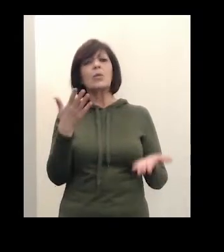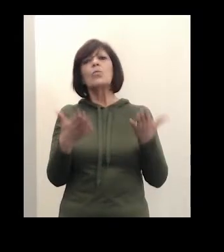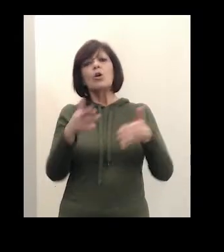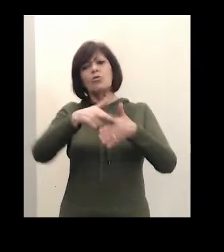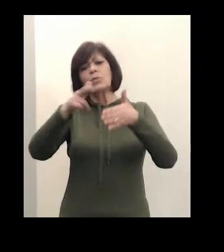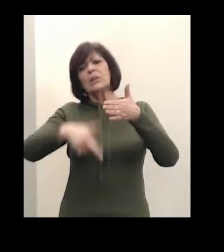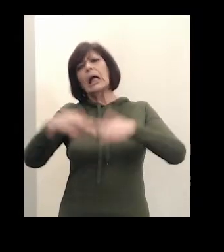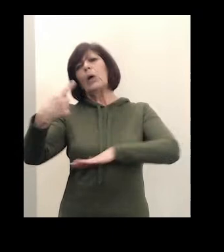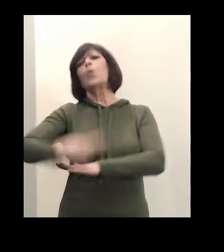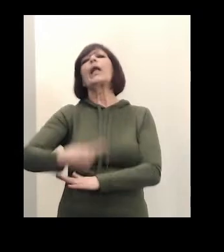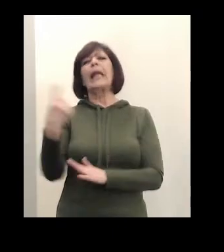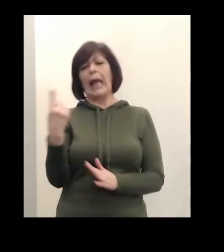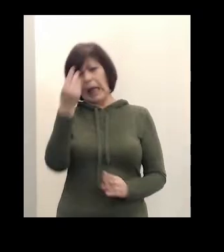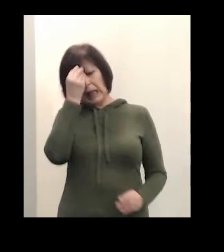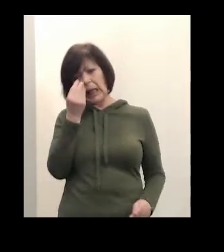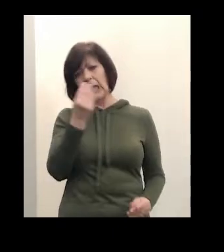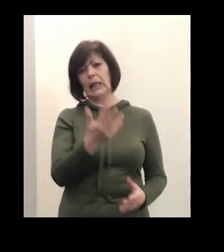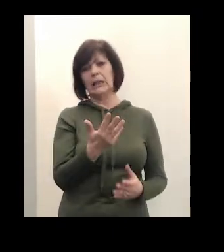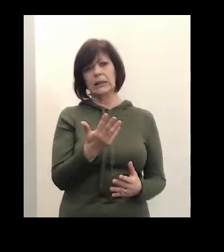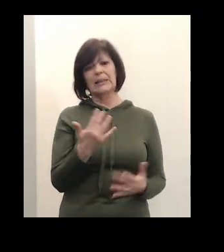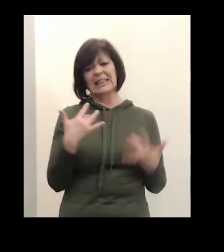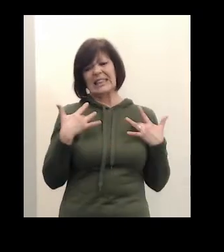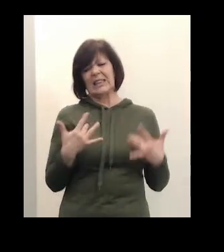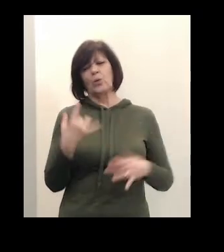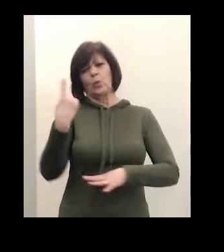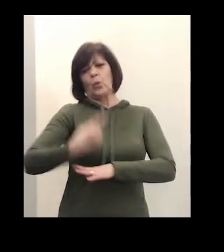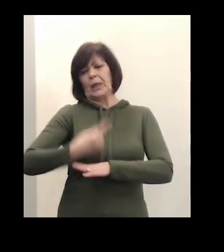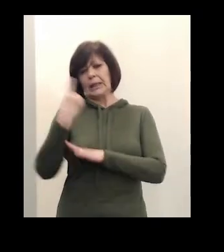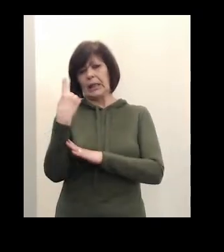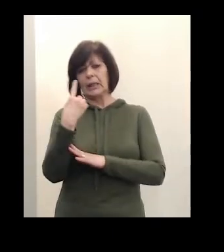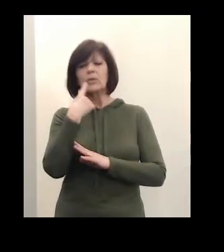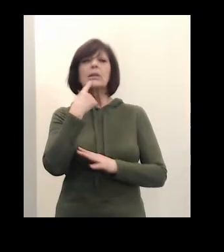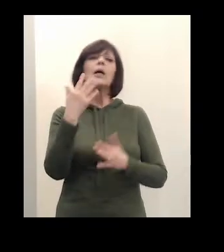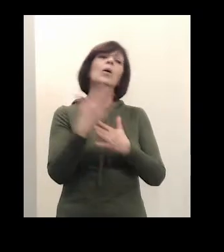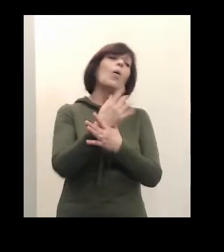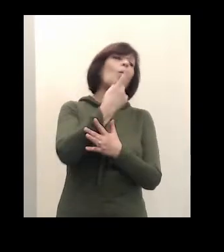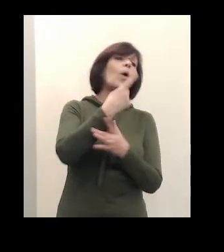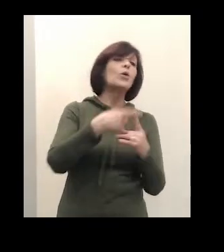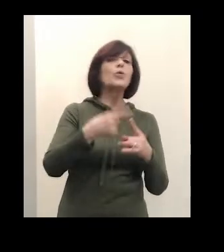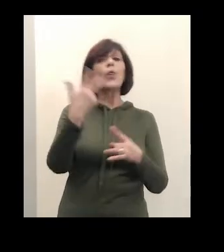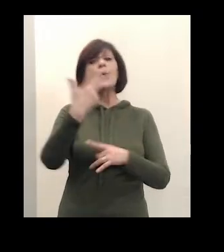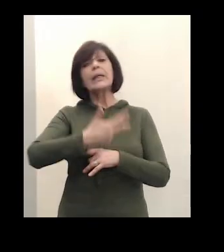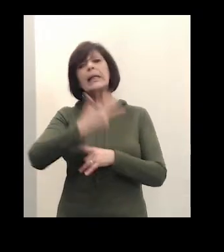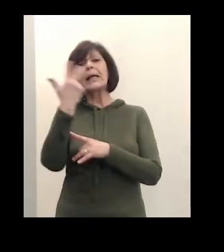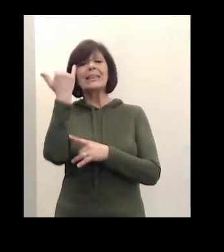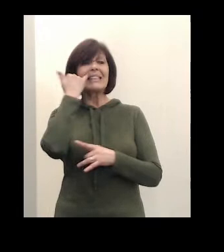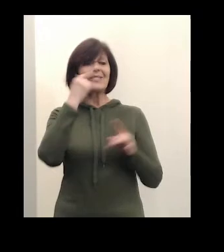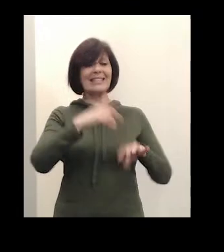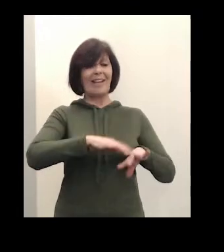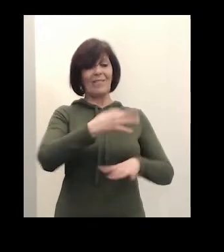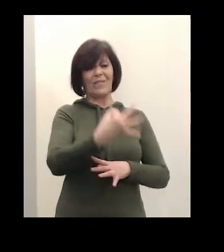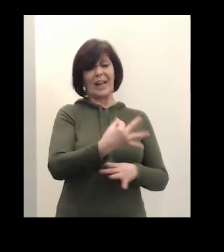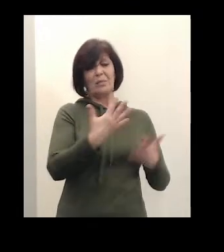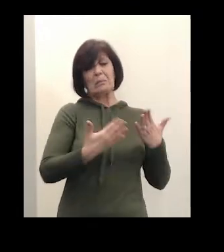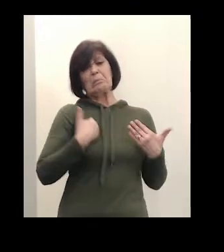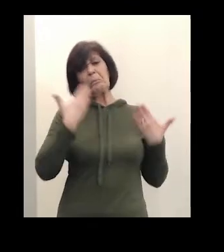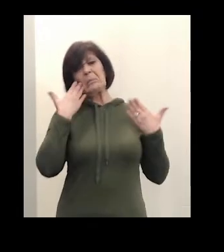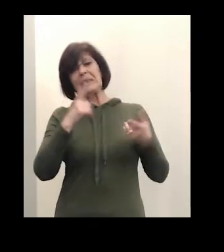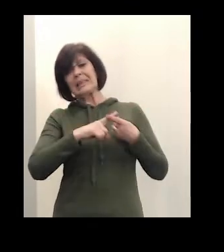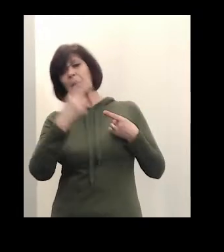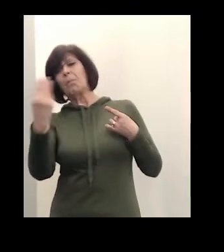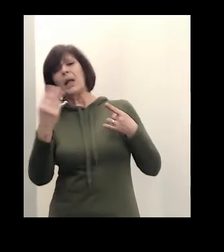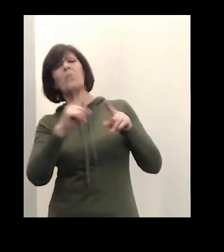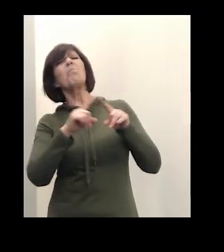day. Generally, it's a one-day turnaround. We say 1 to 3 business days because if we test you on a Friday, you might not get your results until